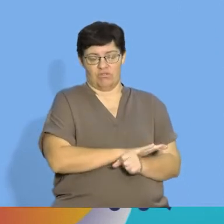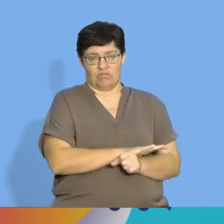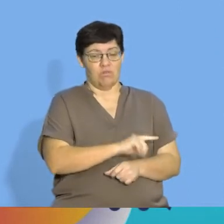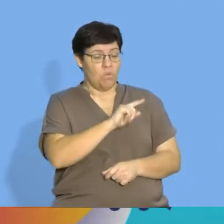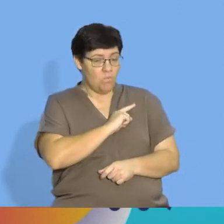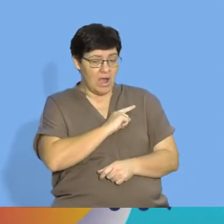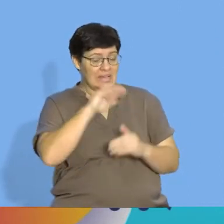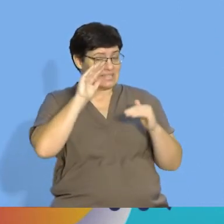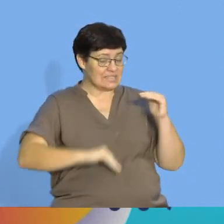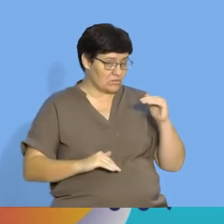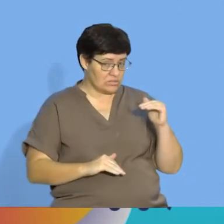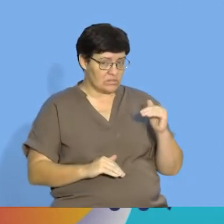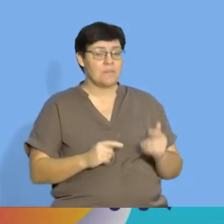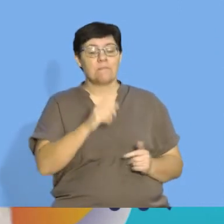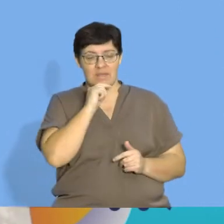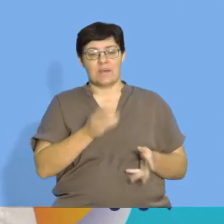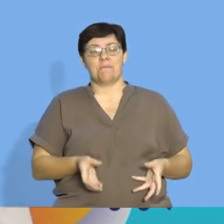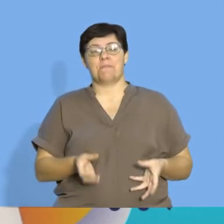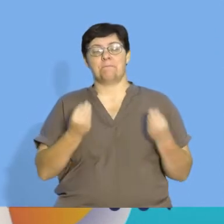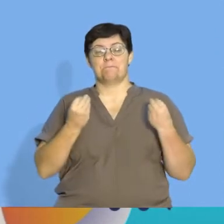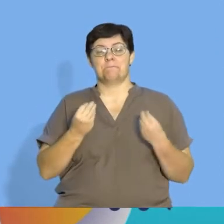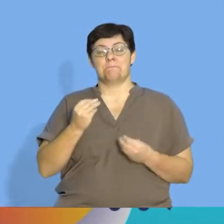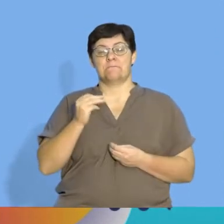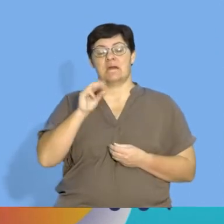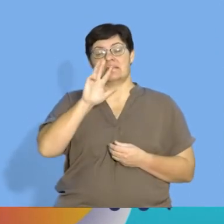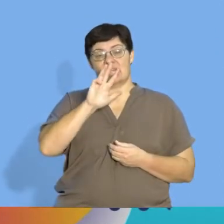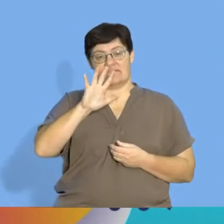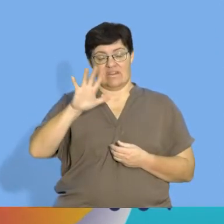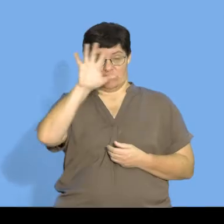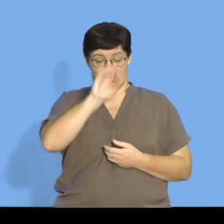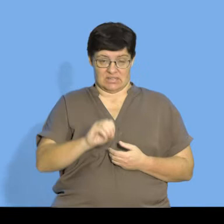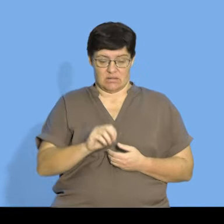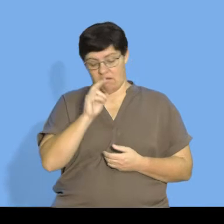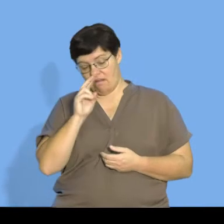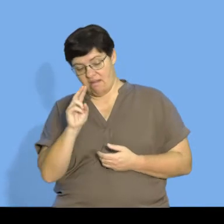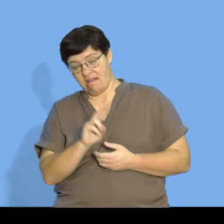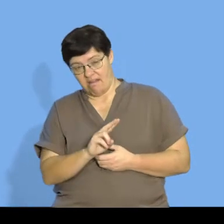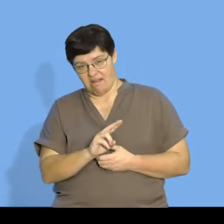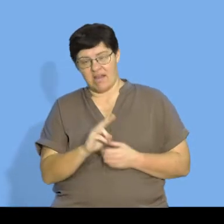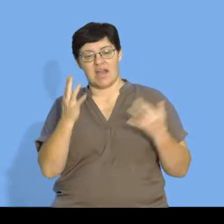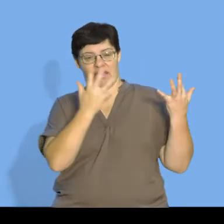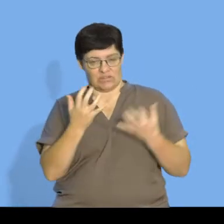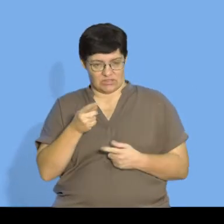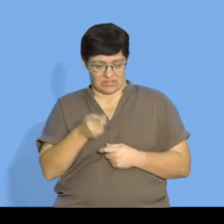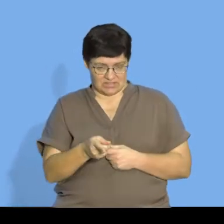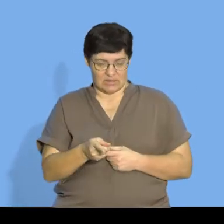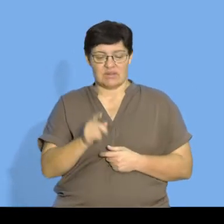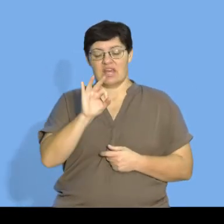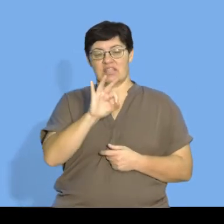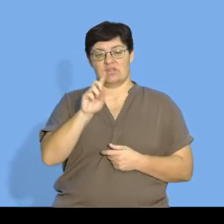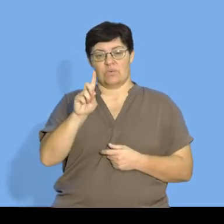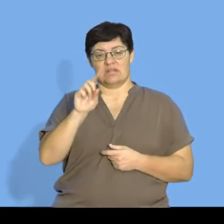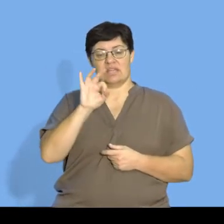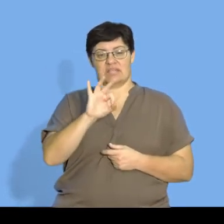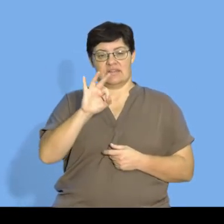a result of the discount, you're now only going to receive 95%. And you saw the calculation. There we have